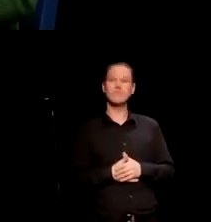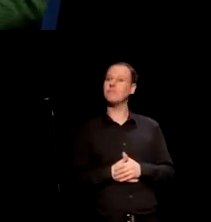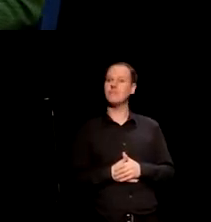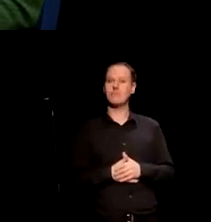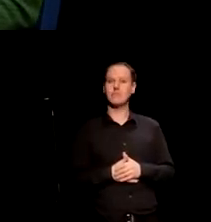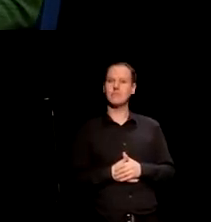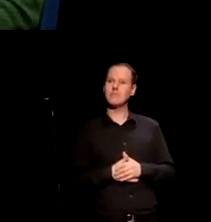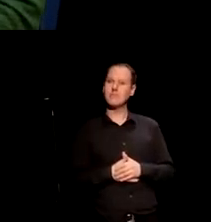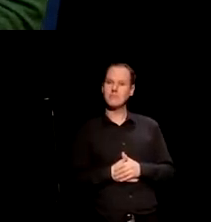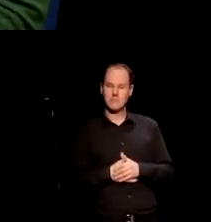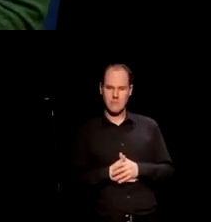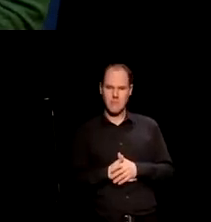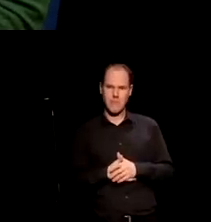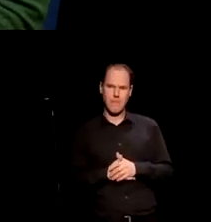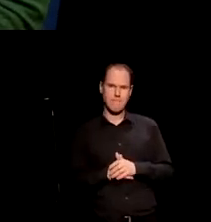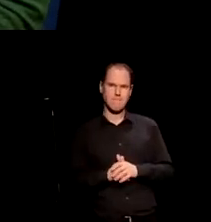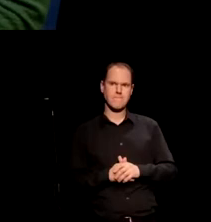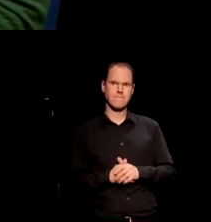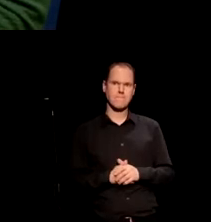I